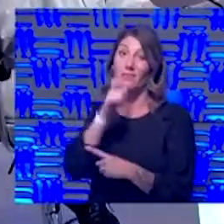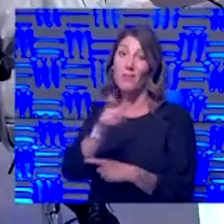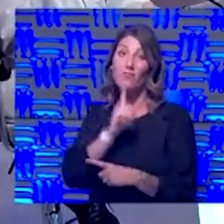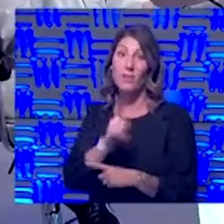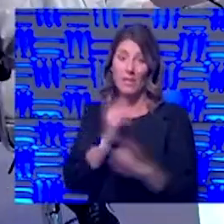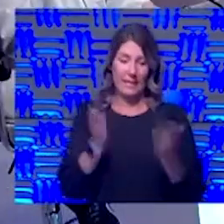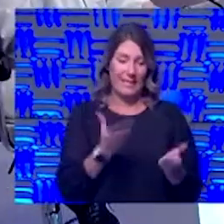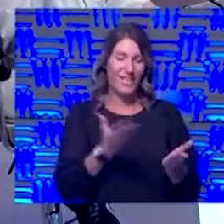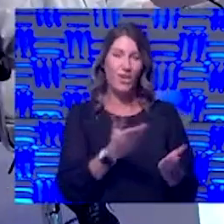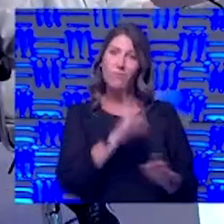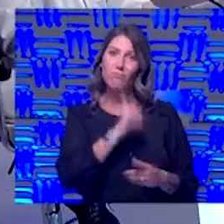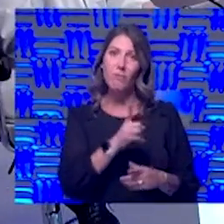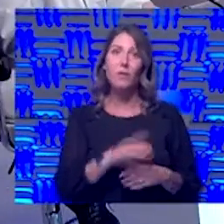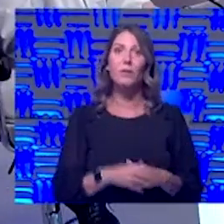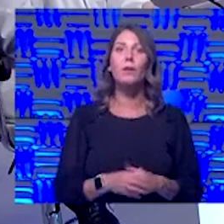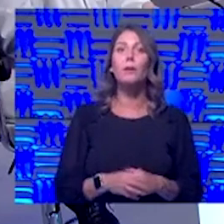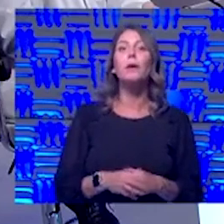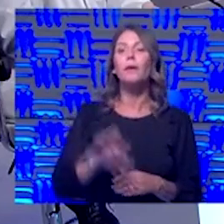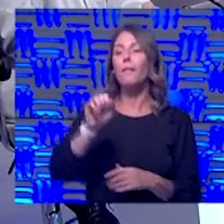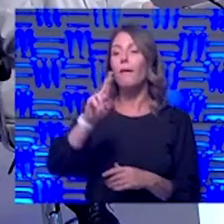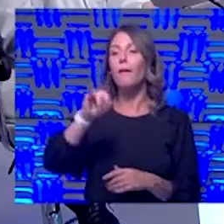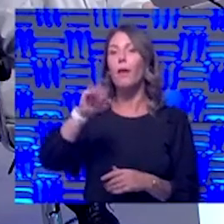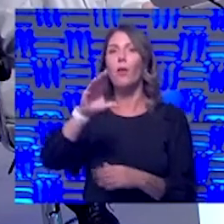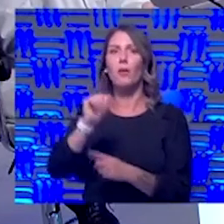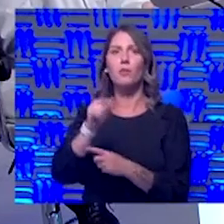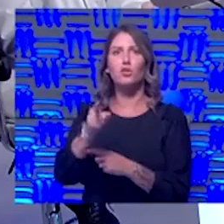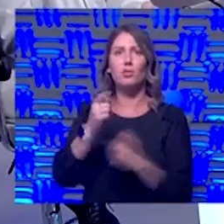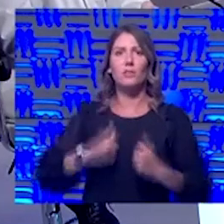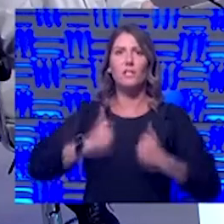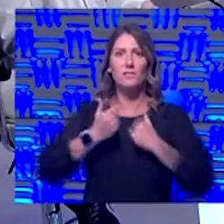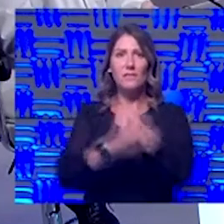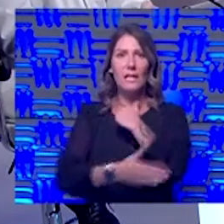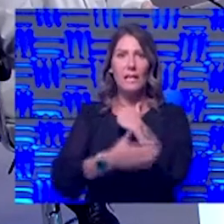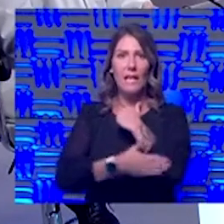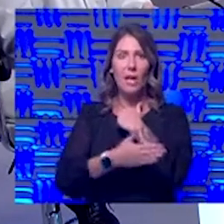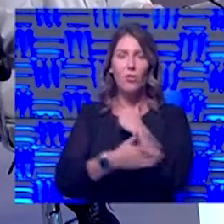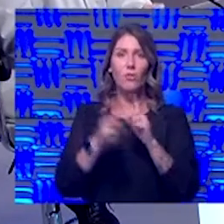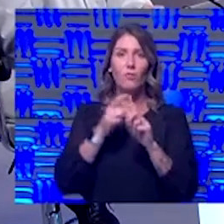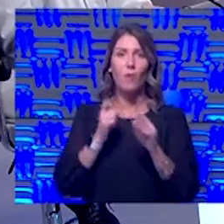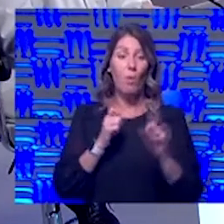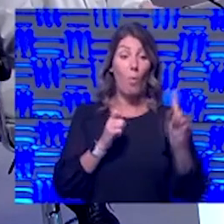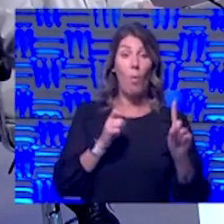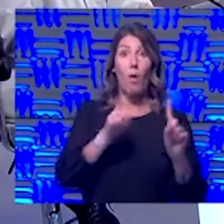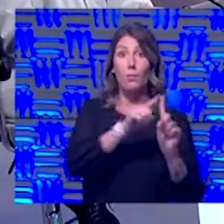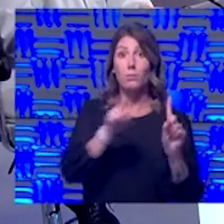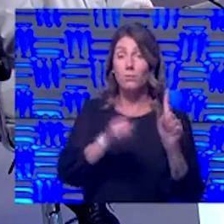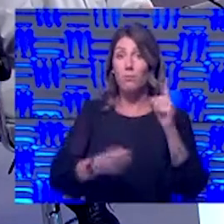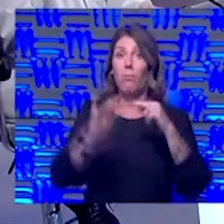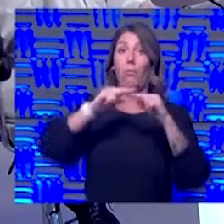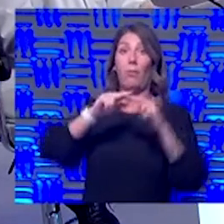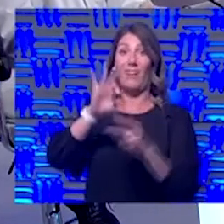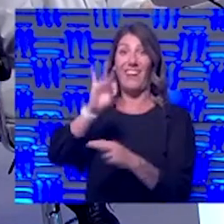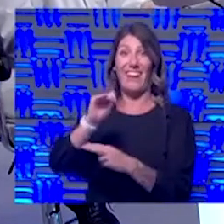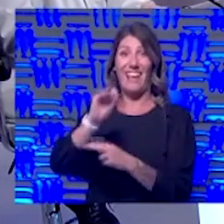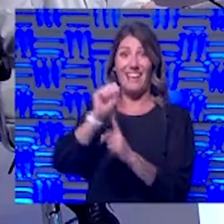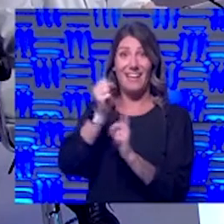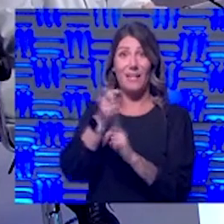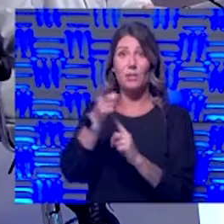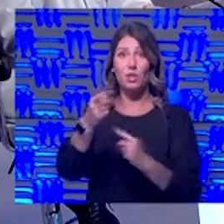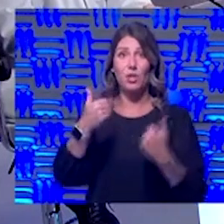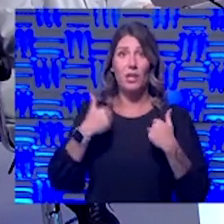in a county where they have seen a sharp spike. It went from 1 to 90 cases in a 4-day span. She has